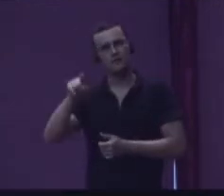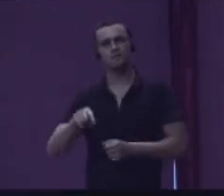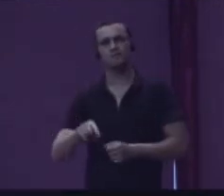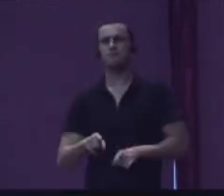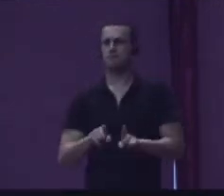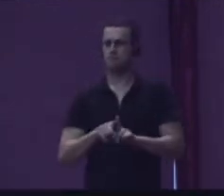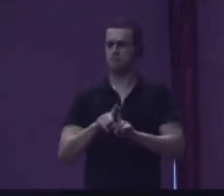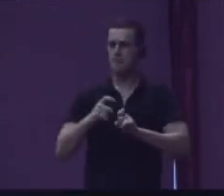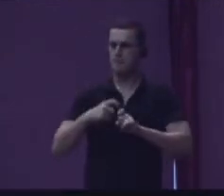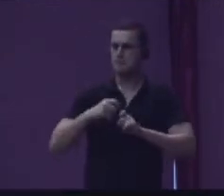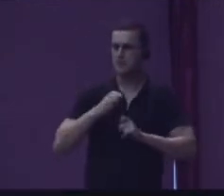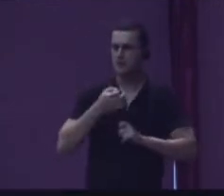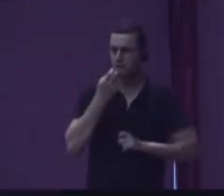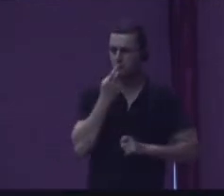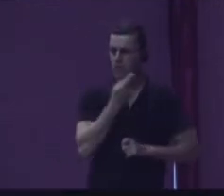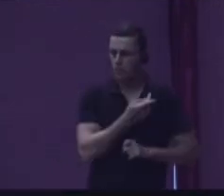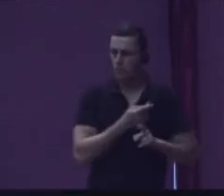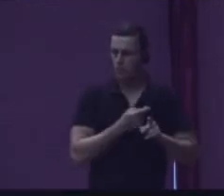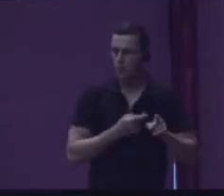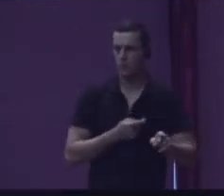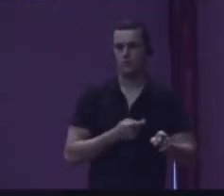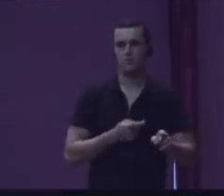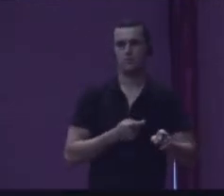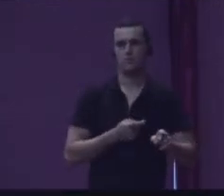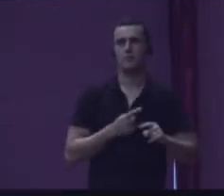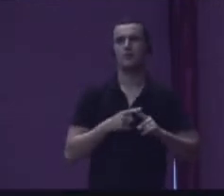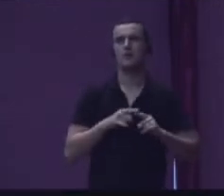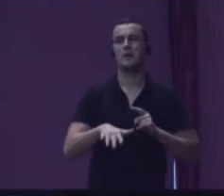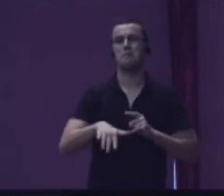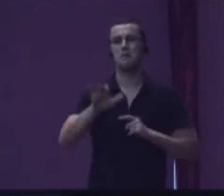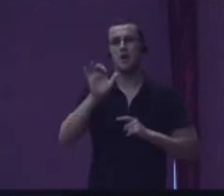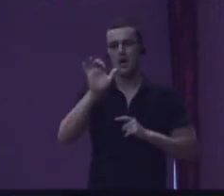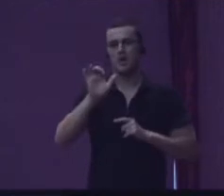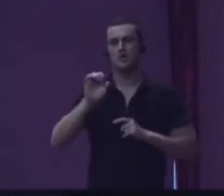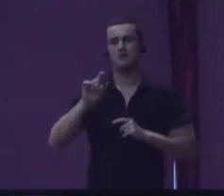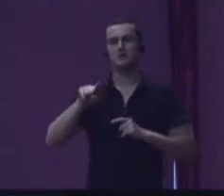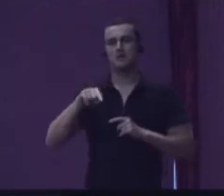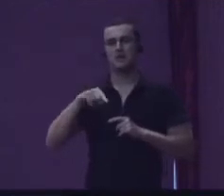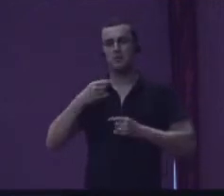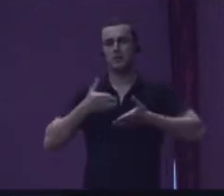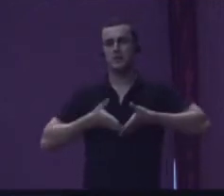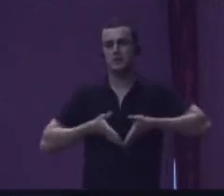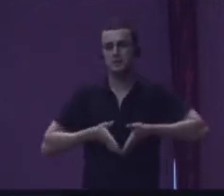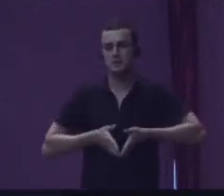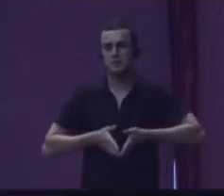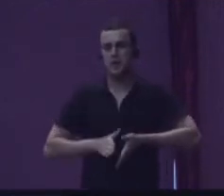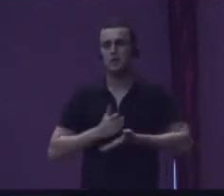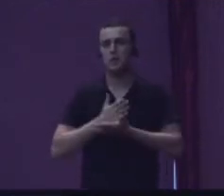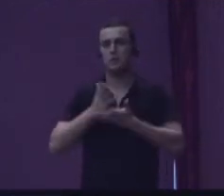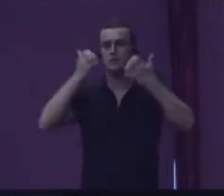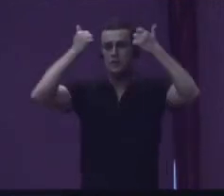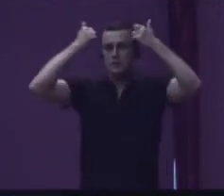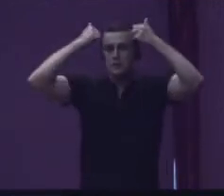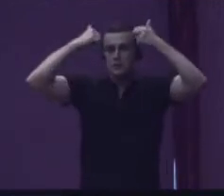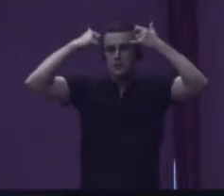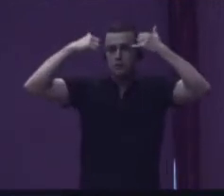how often that may occur, but that was one of Doña Maria's stories.